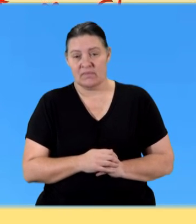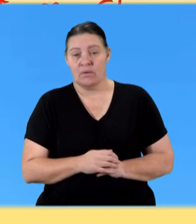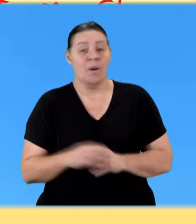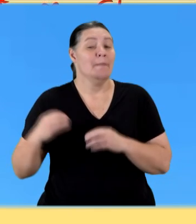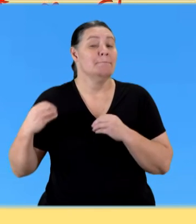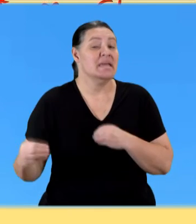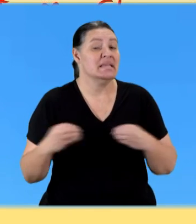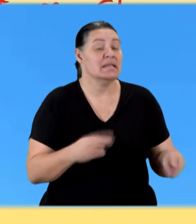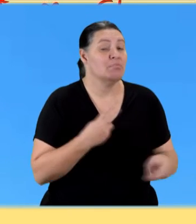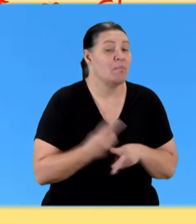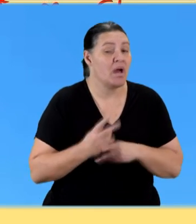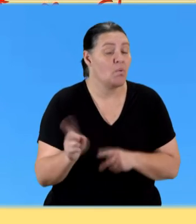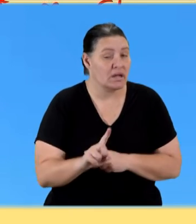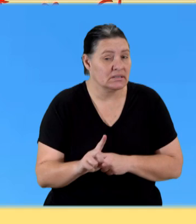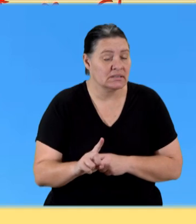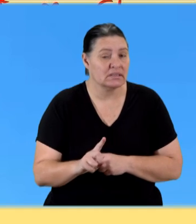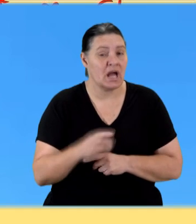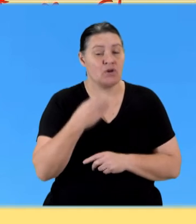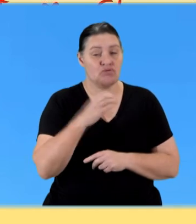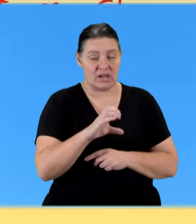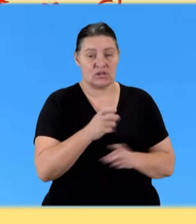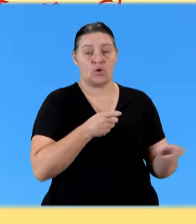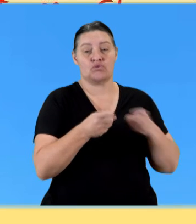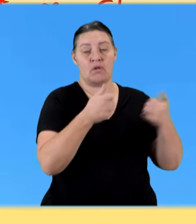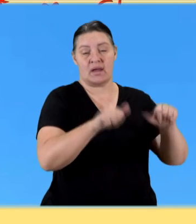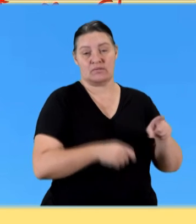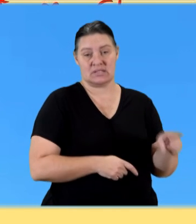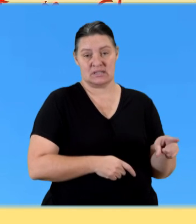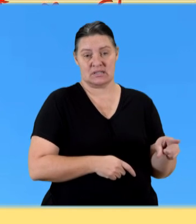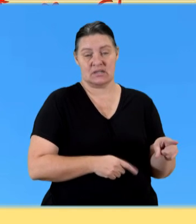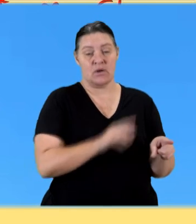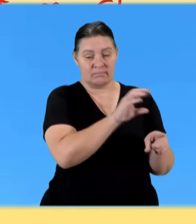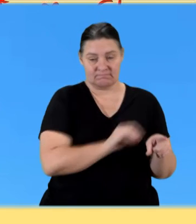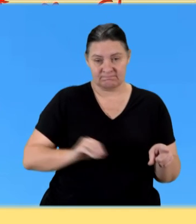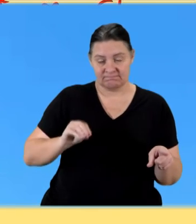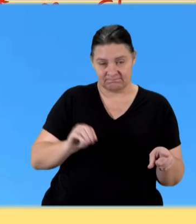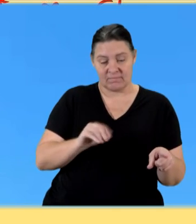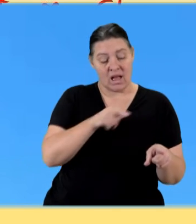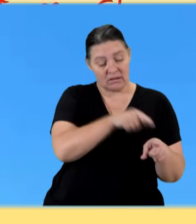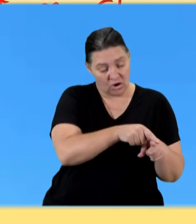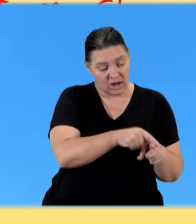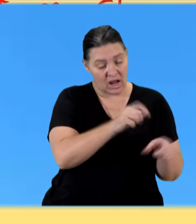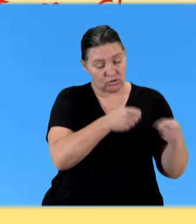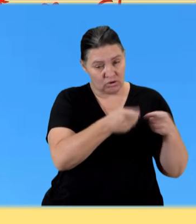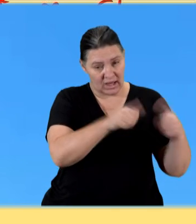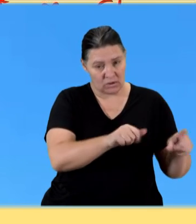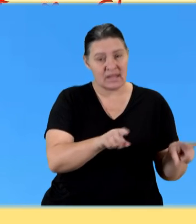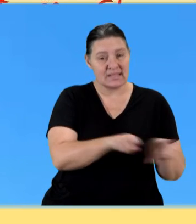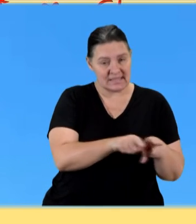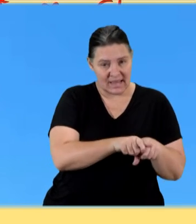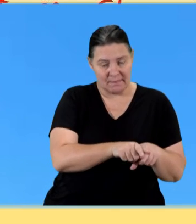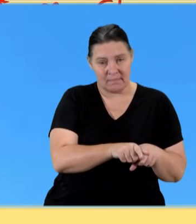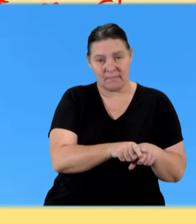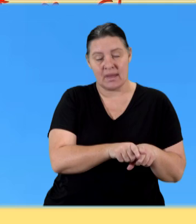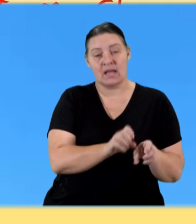What we are busy preparing is the creditors control account. Therefore, it means I'll come to my creditors control account and I'll come to